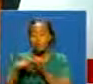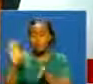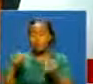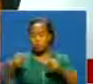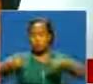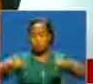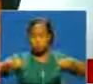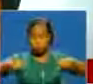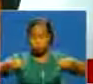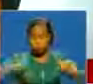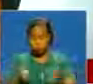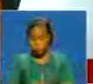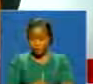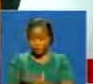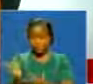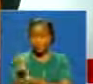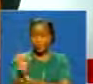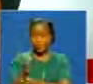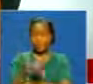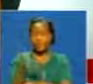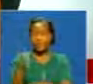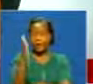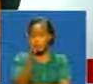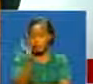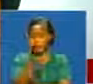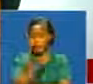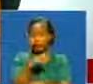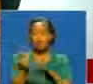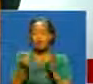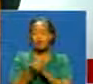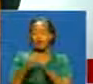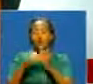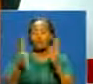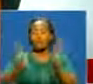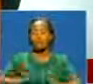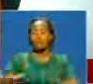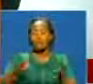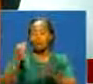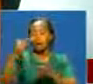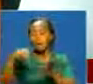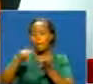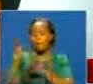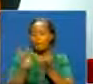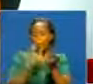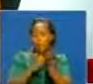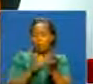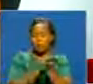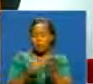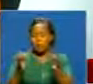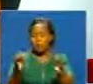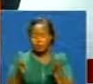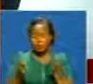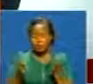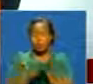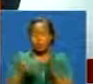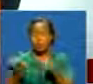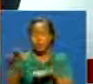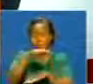motorbikes. On Thursday afternoon, legislators adopted and passed most of the amendments proposed by Finance and National